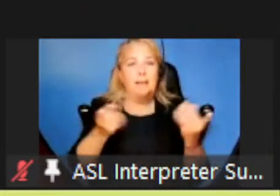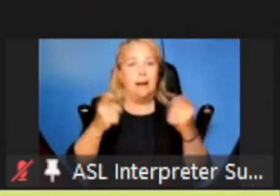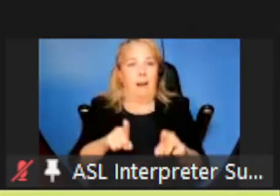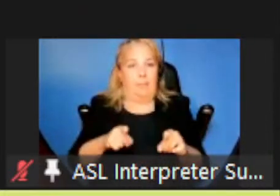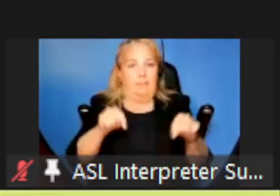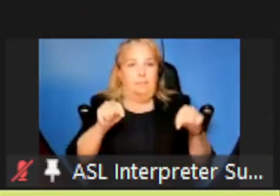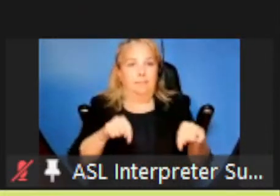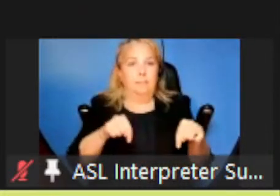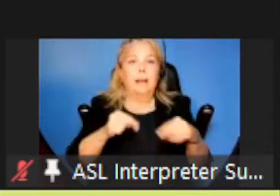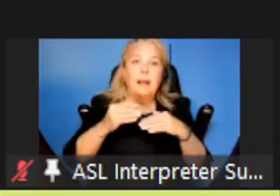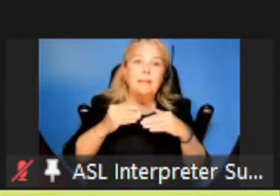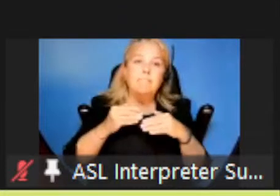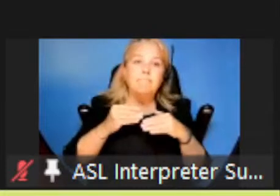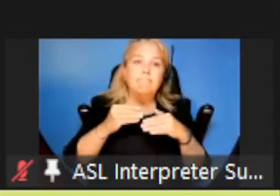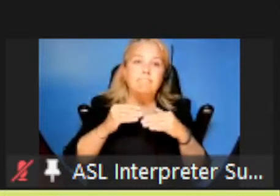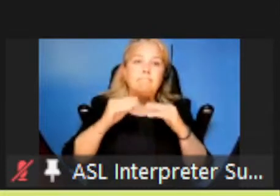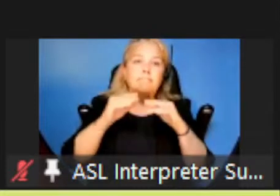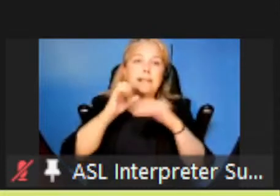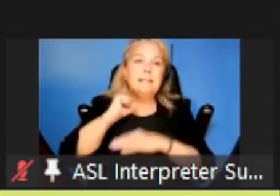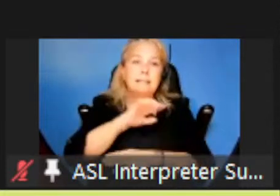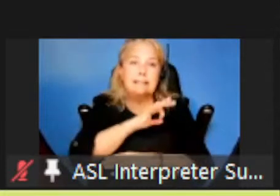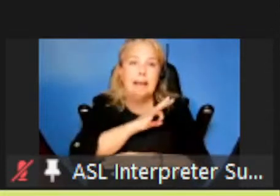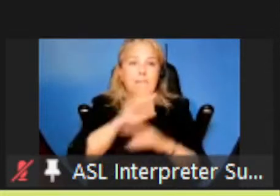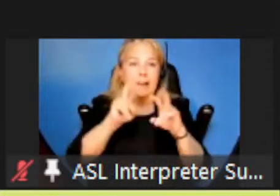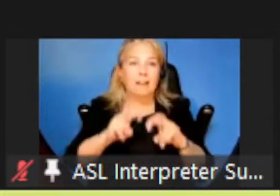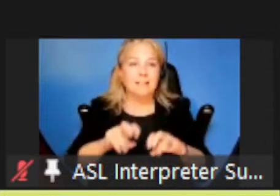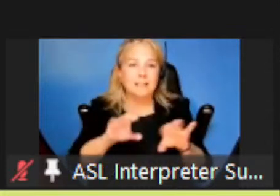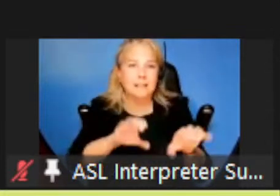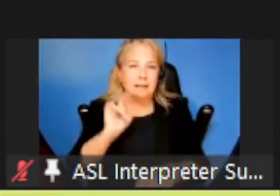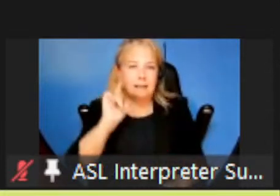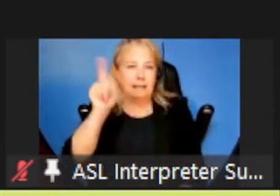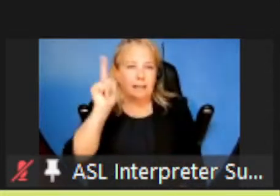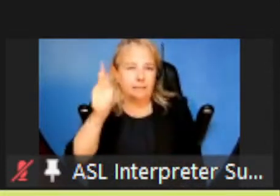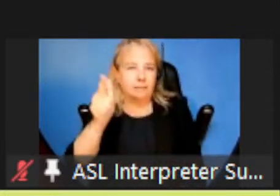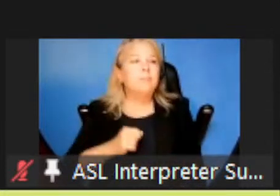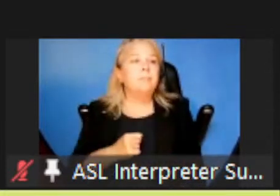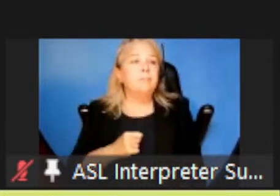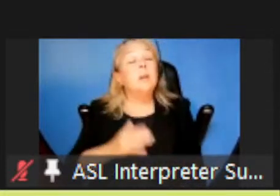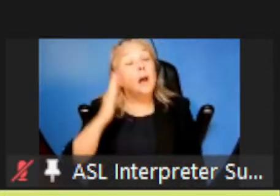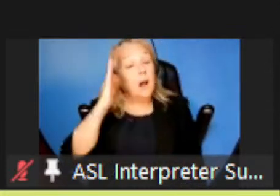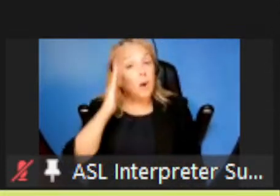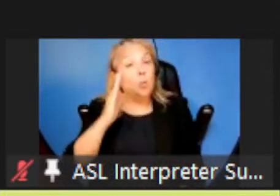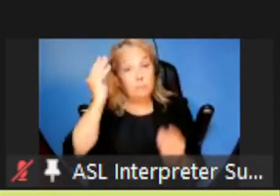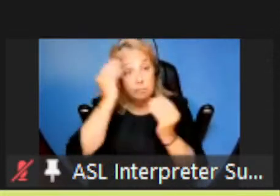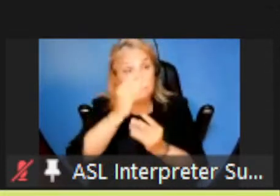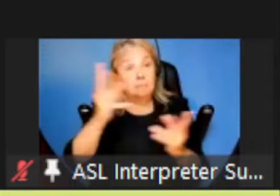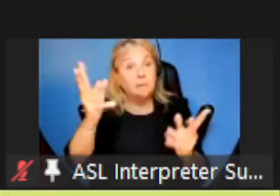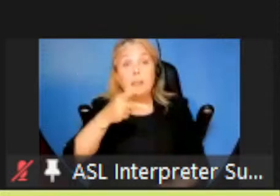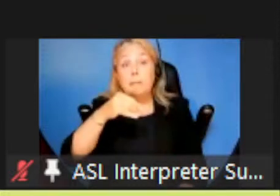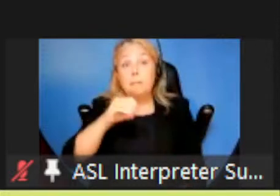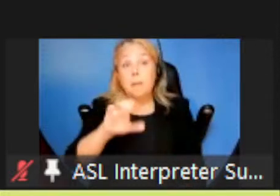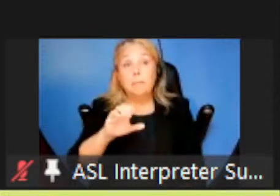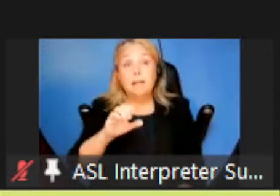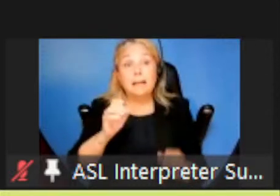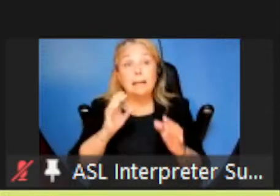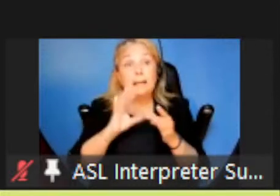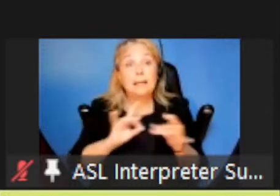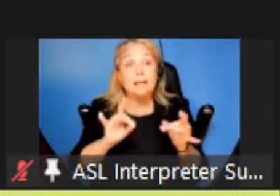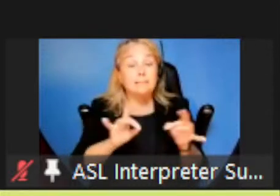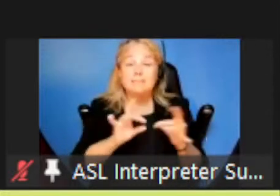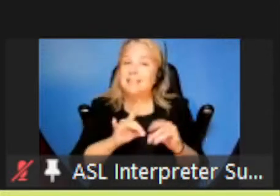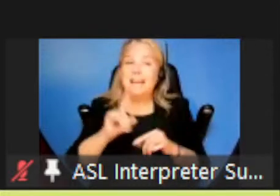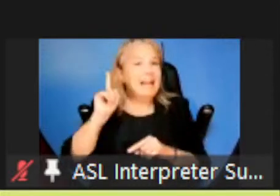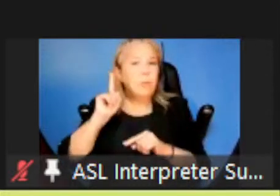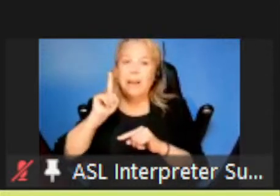subsequent staff analysis. I will note that this public hearing process is unable to address any